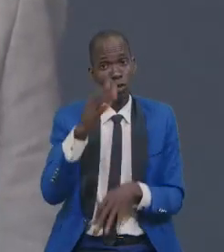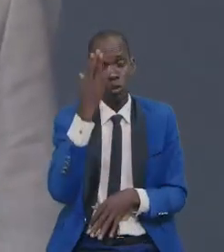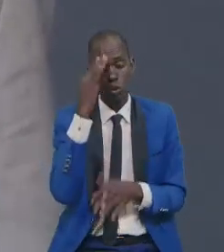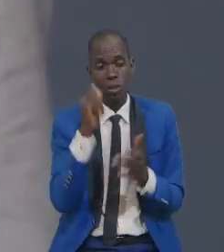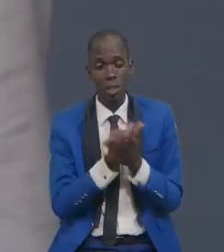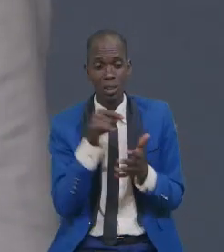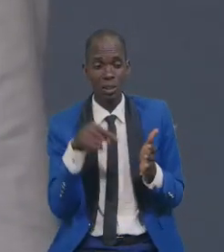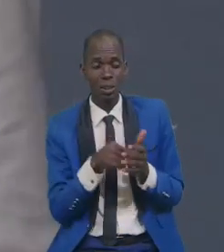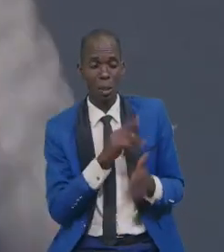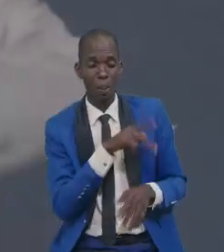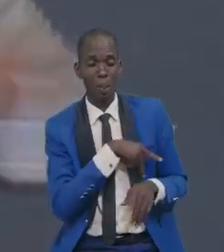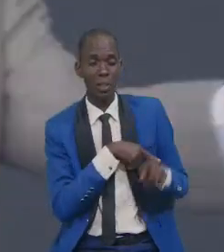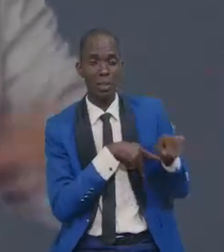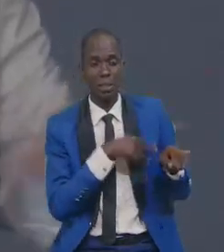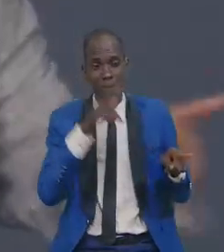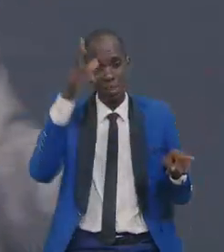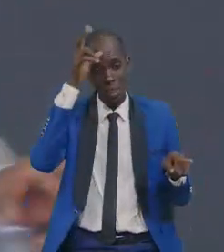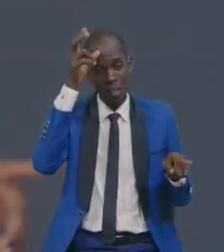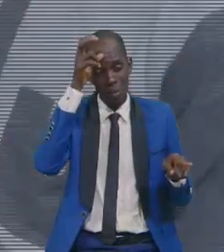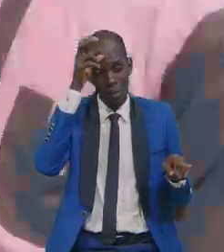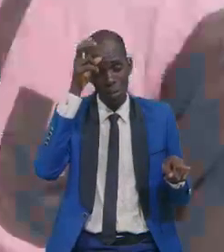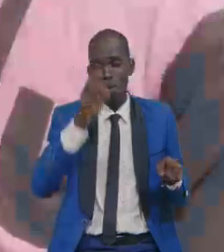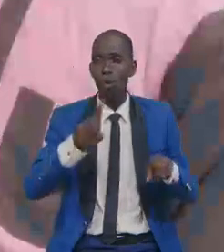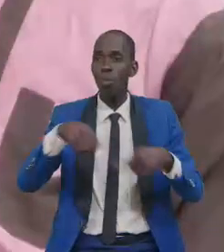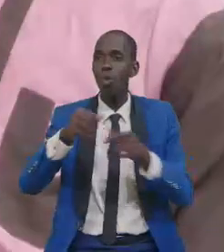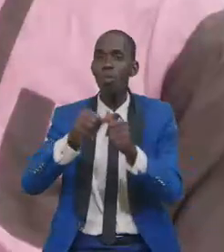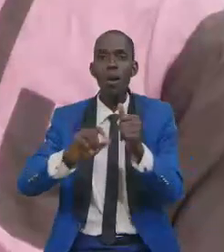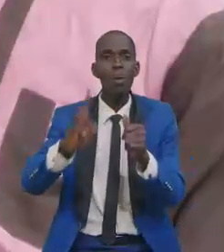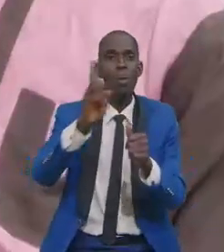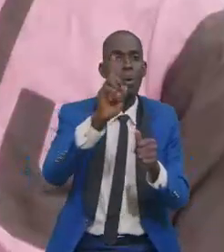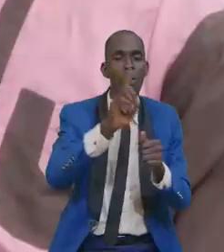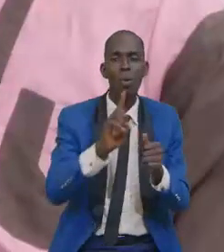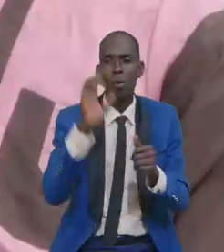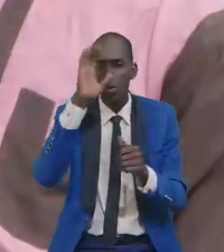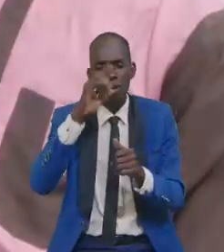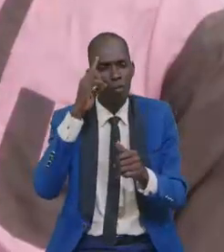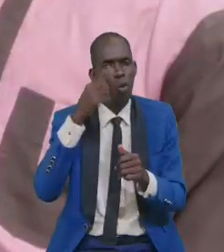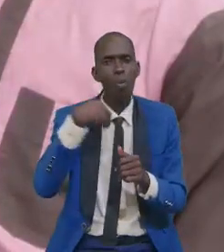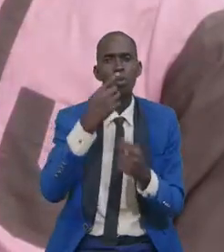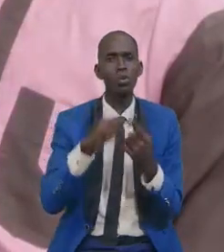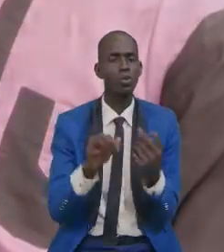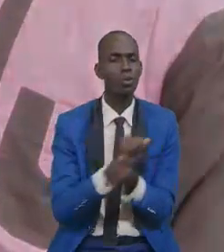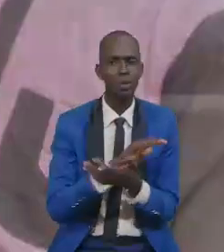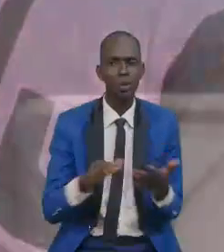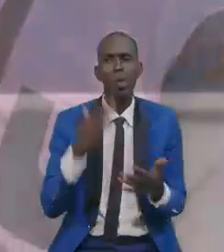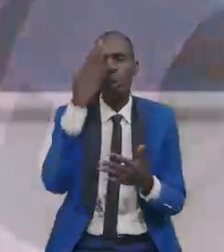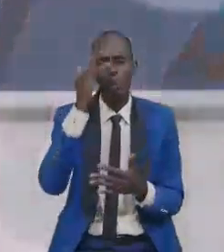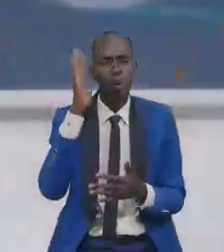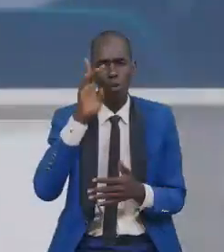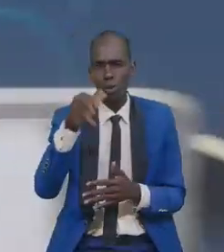personality, the devil, he goes about, he's looking for whom to destroy, devour, why will you carry